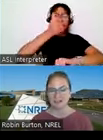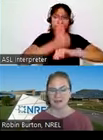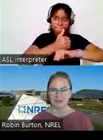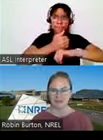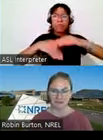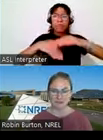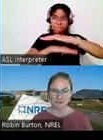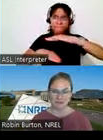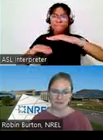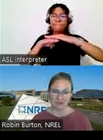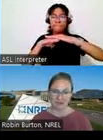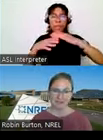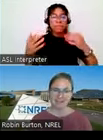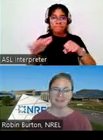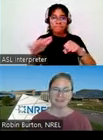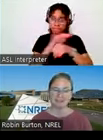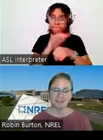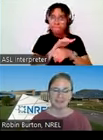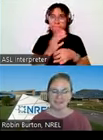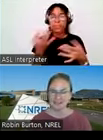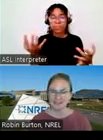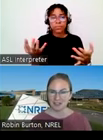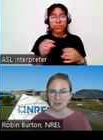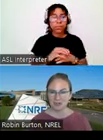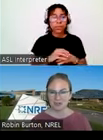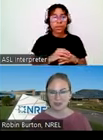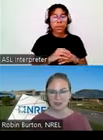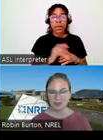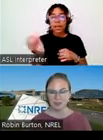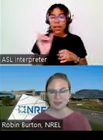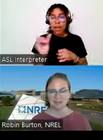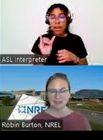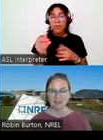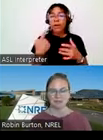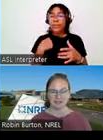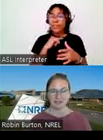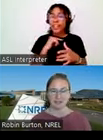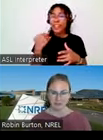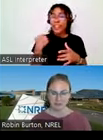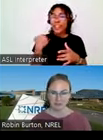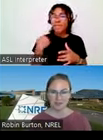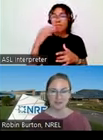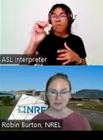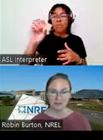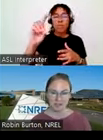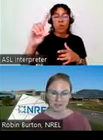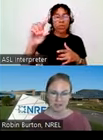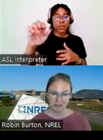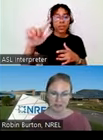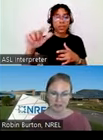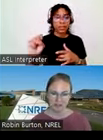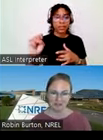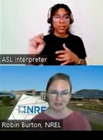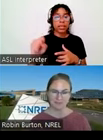and disseminating results along the way, including data sets and open source models that stakeholders can use going forward as